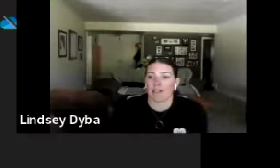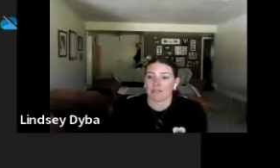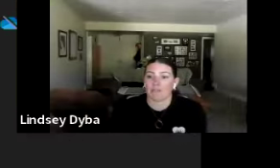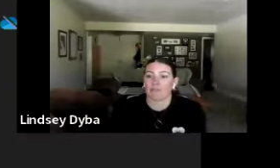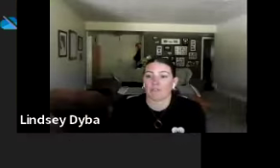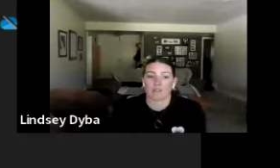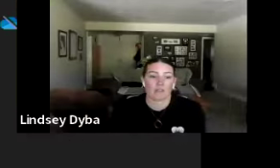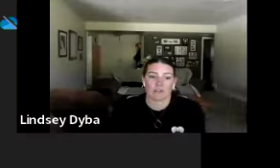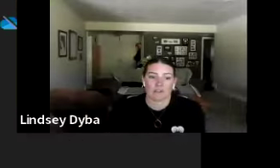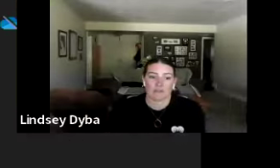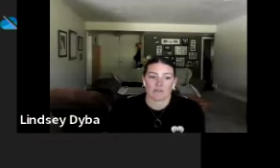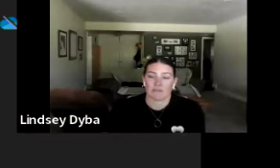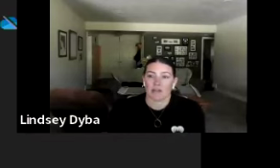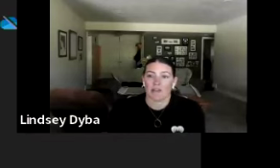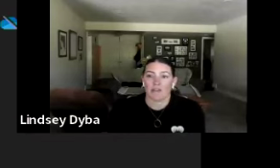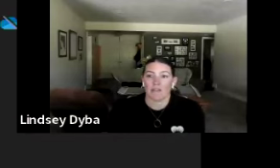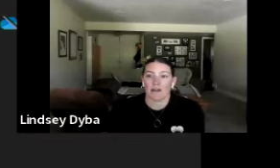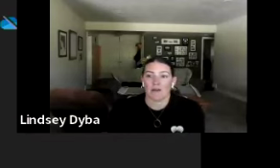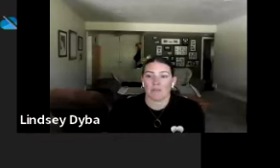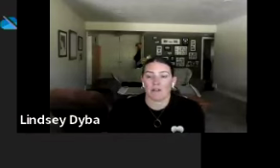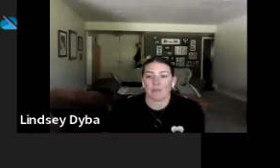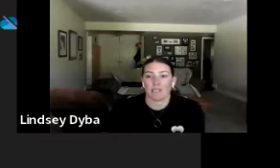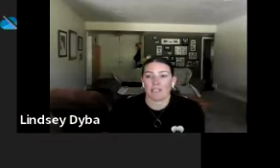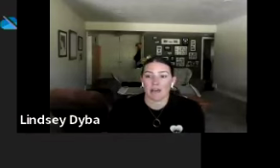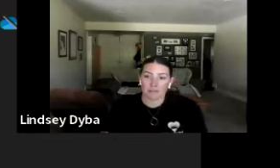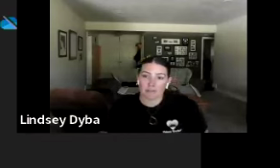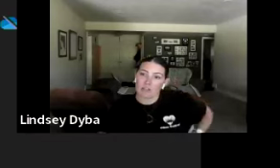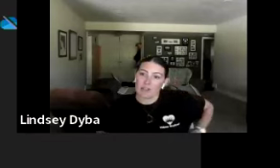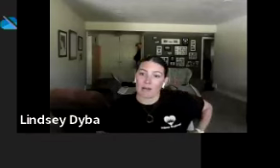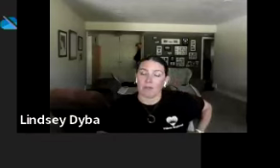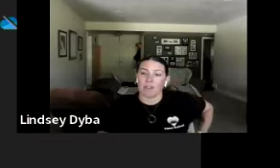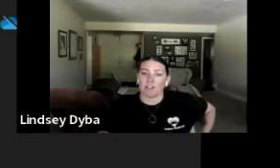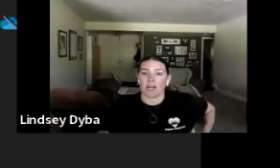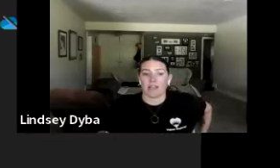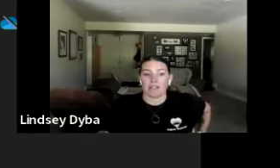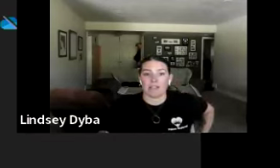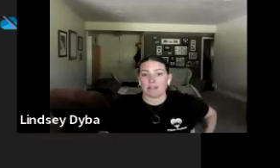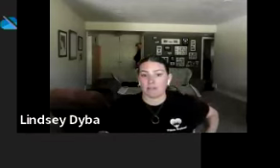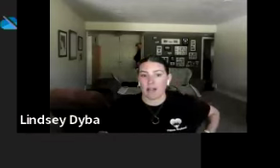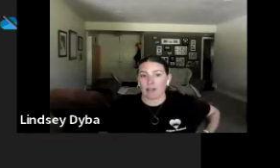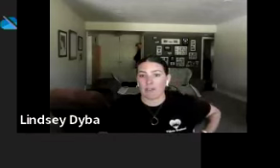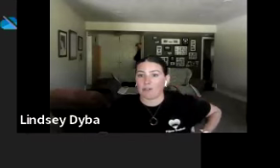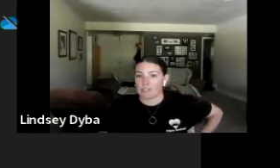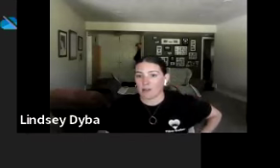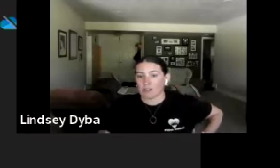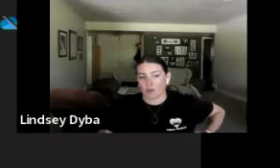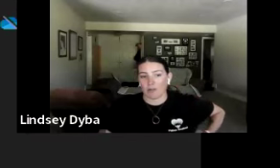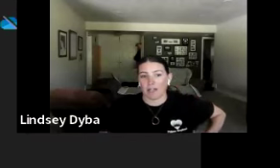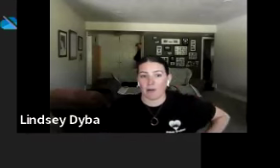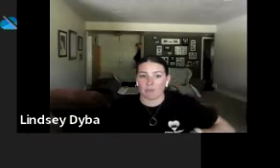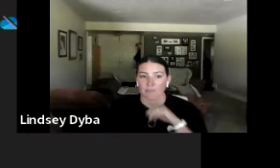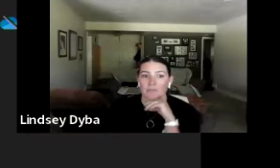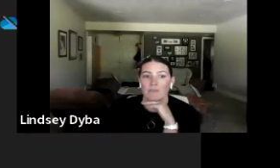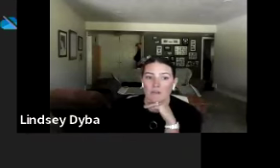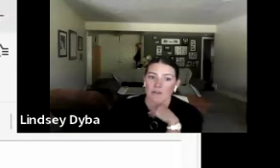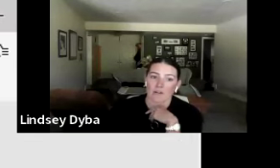for the rally. Thank you. And then the PDF that I put in the chat is the flyer that you see on the screen